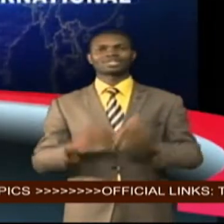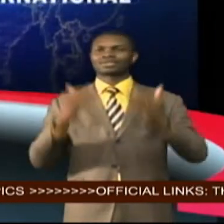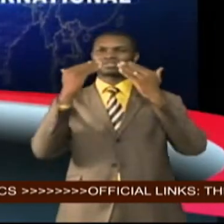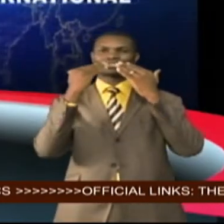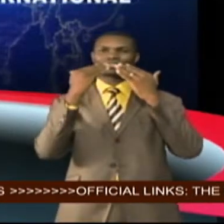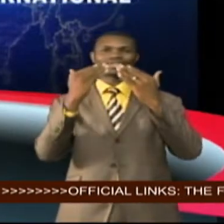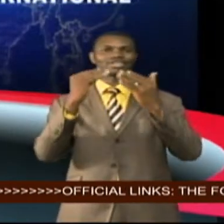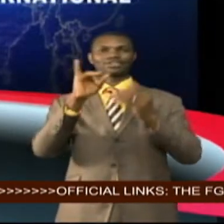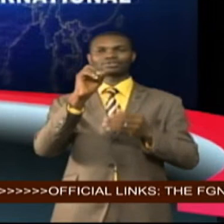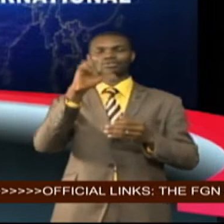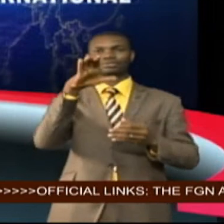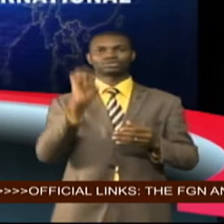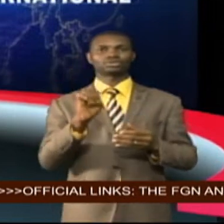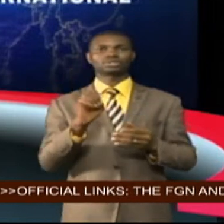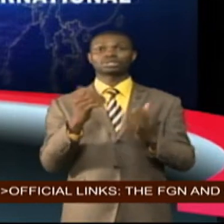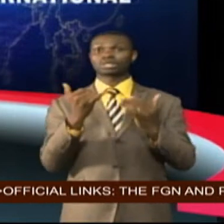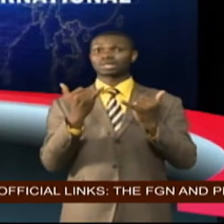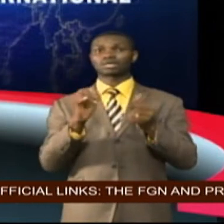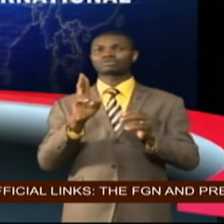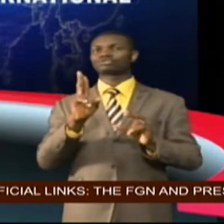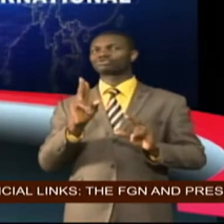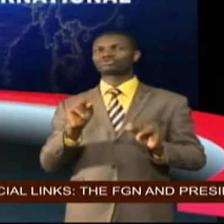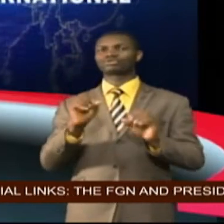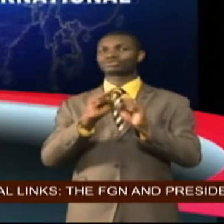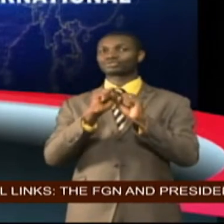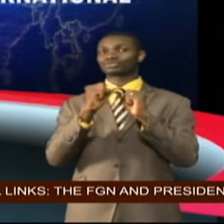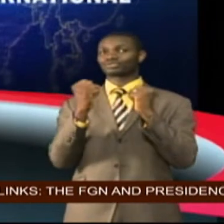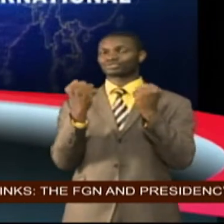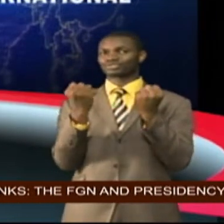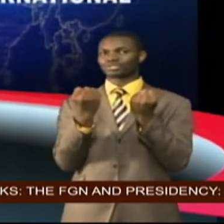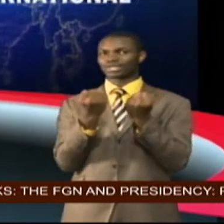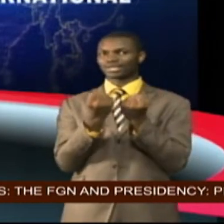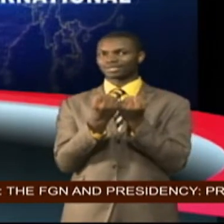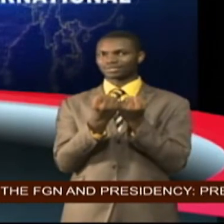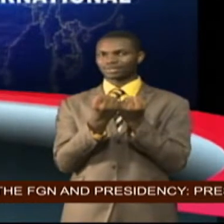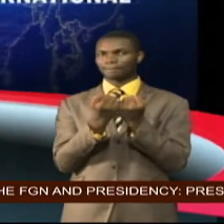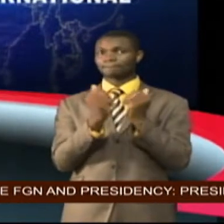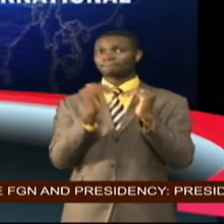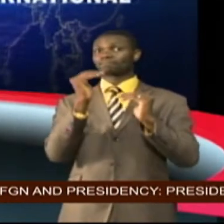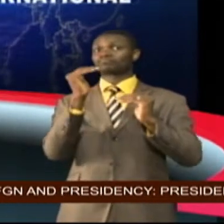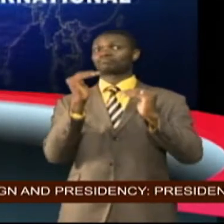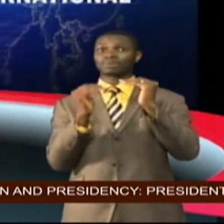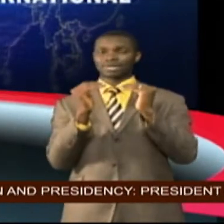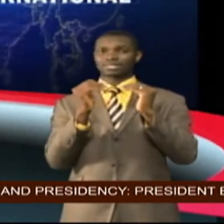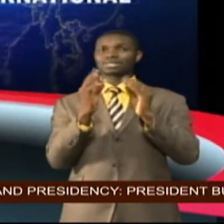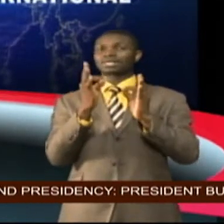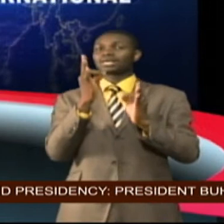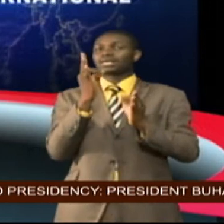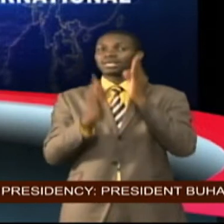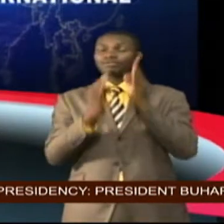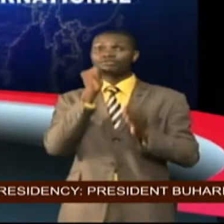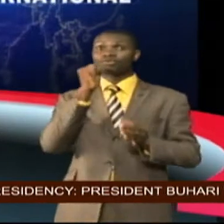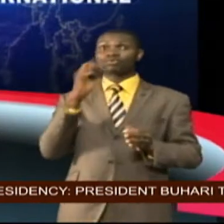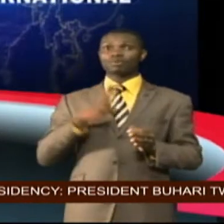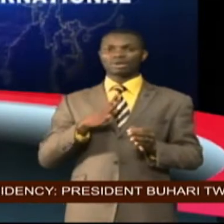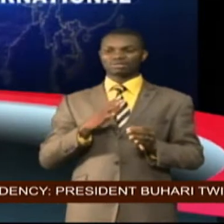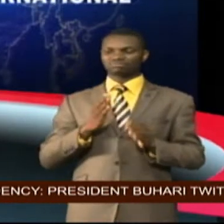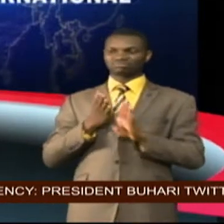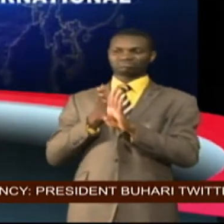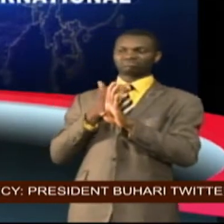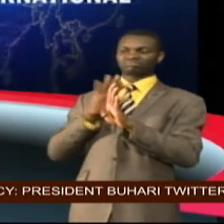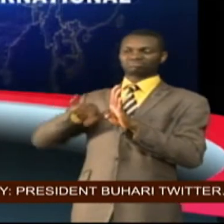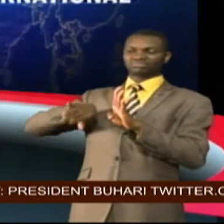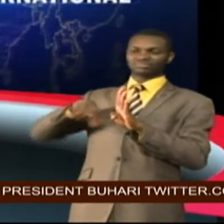Thank you, Joyce. Now, no society is considered balanced if women are hindered from mainstreaming across all sectors of